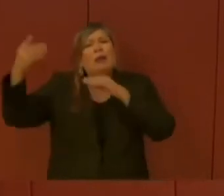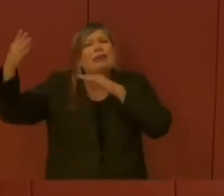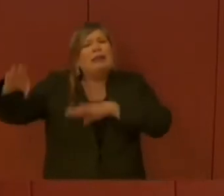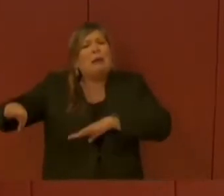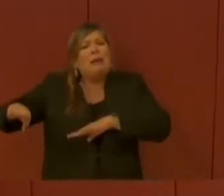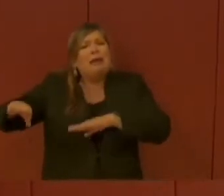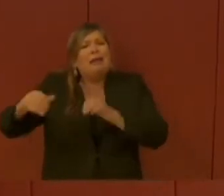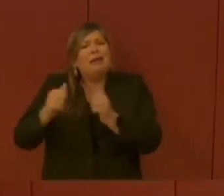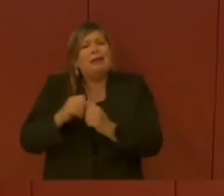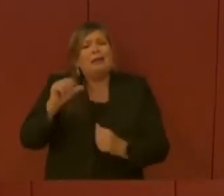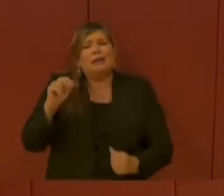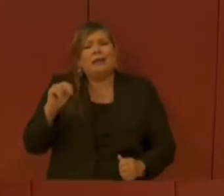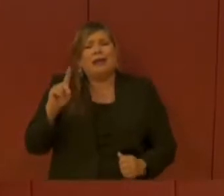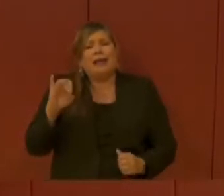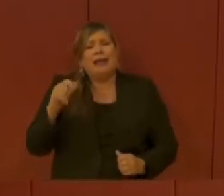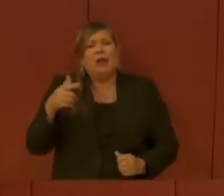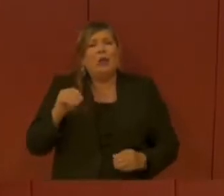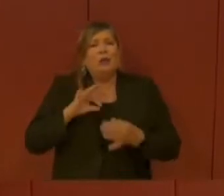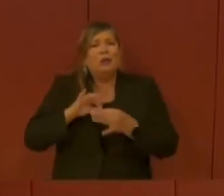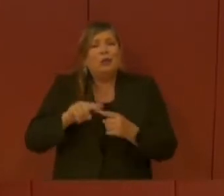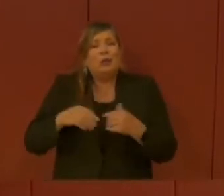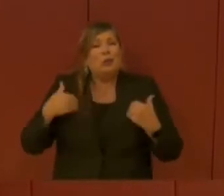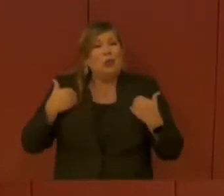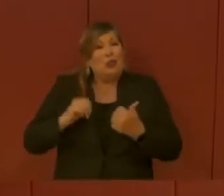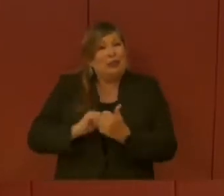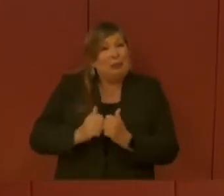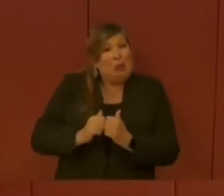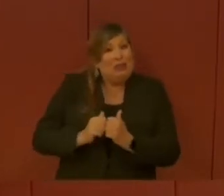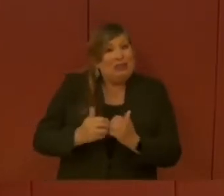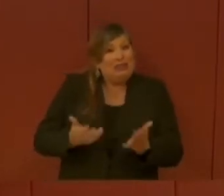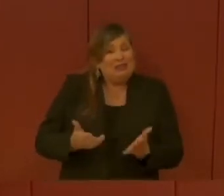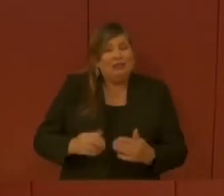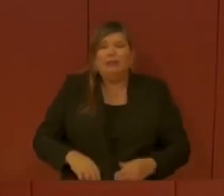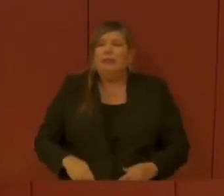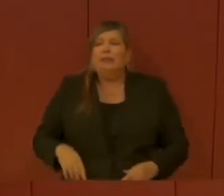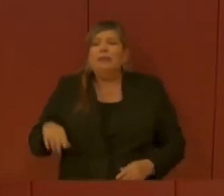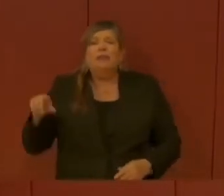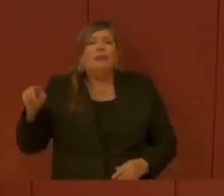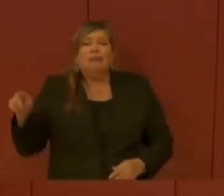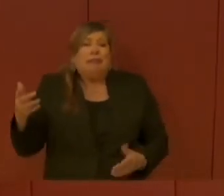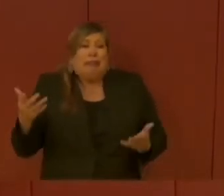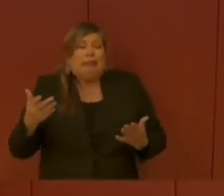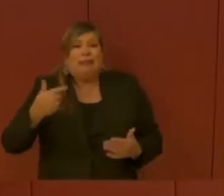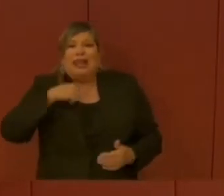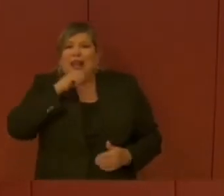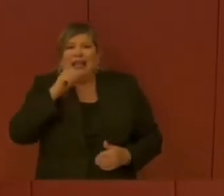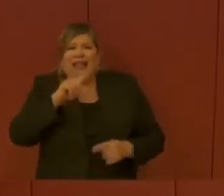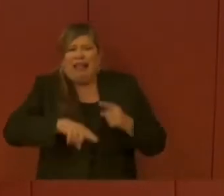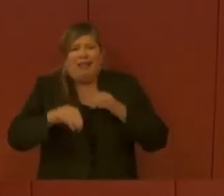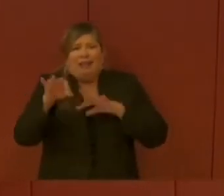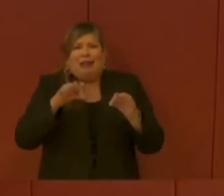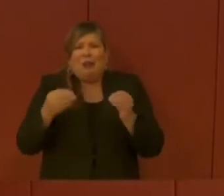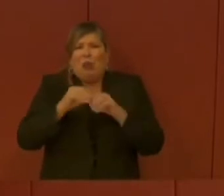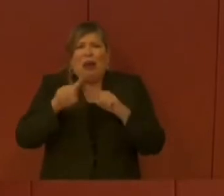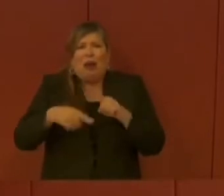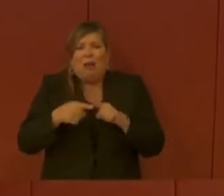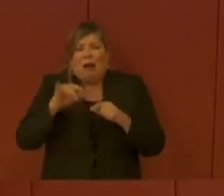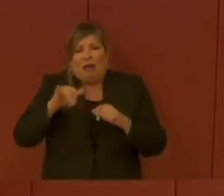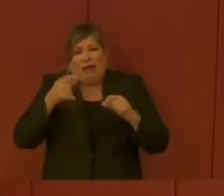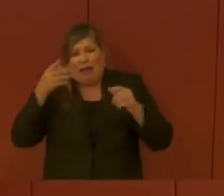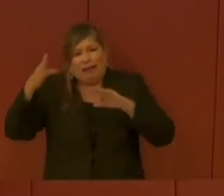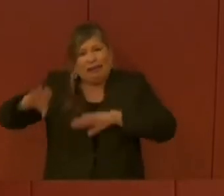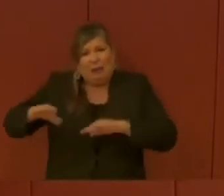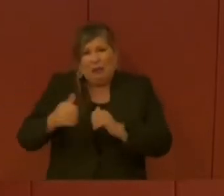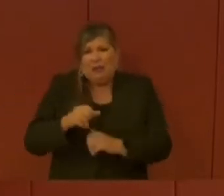Diego today with youth sports? Yeah, I don't have enough details about the settlement, but I am pleased